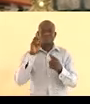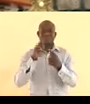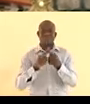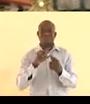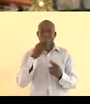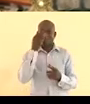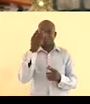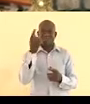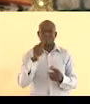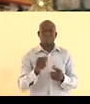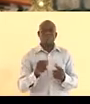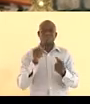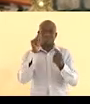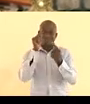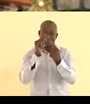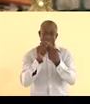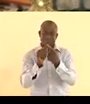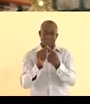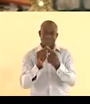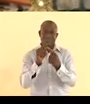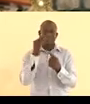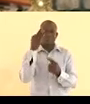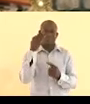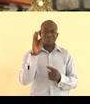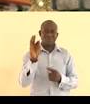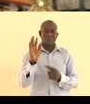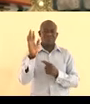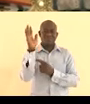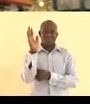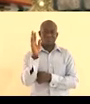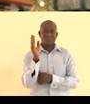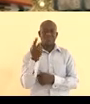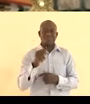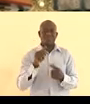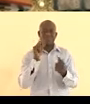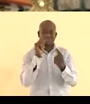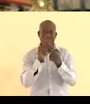Or to speak the word of God, because the word of God is true.